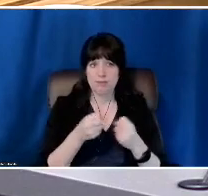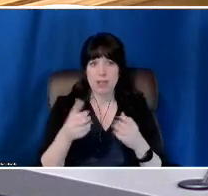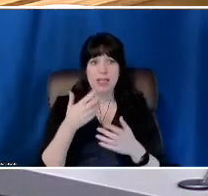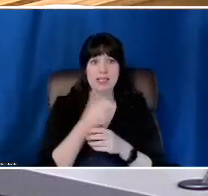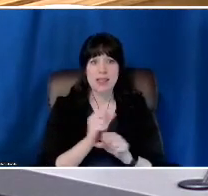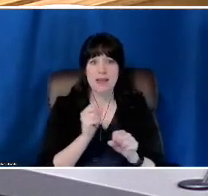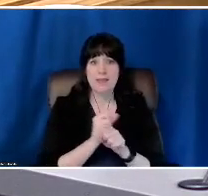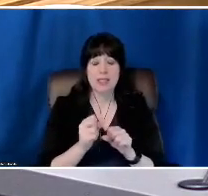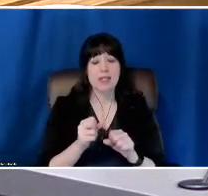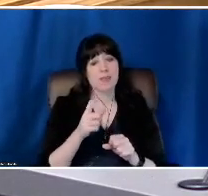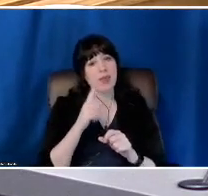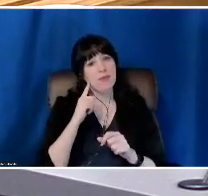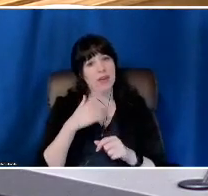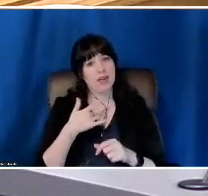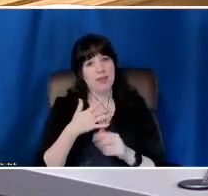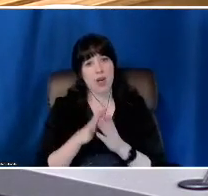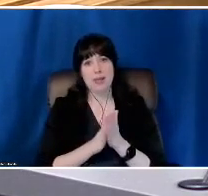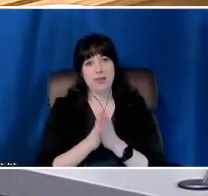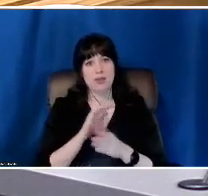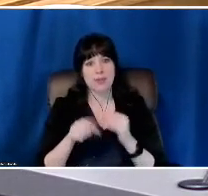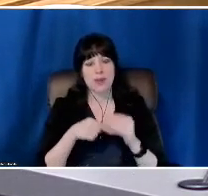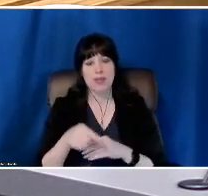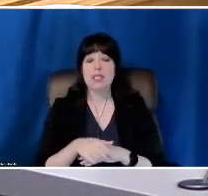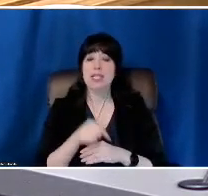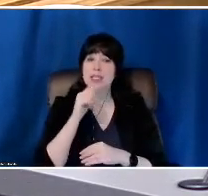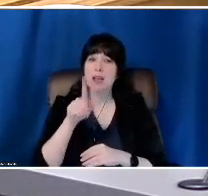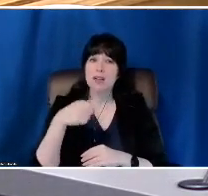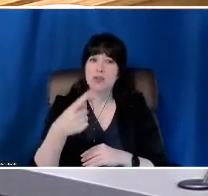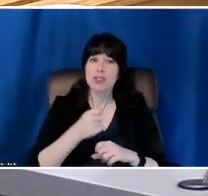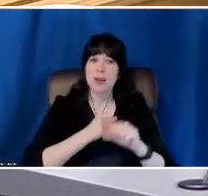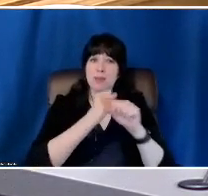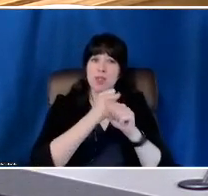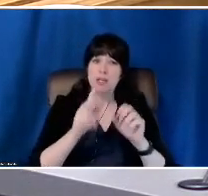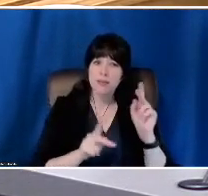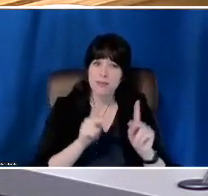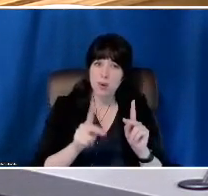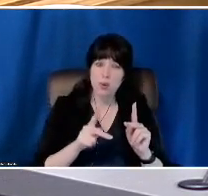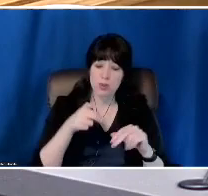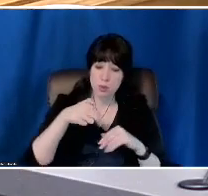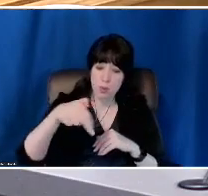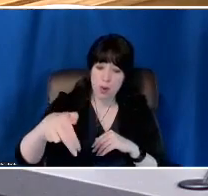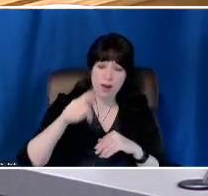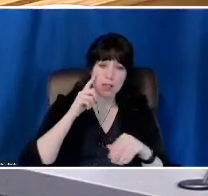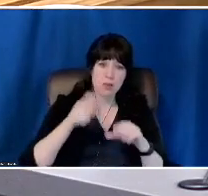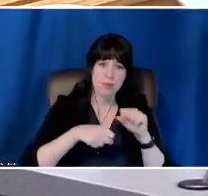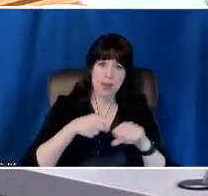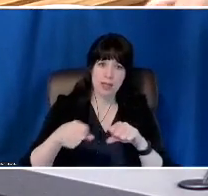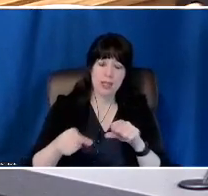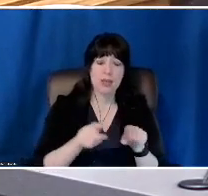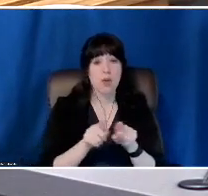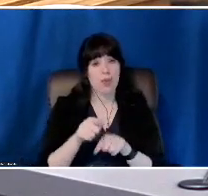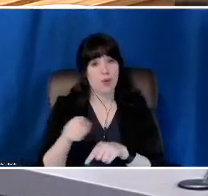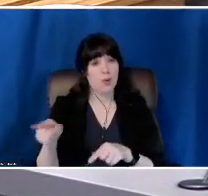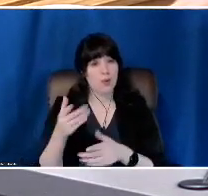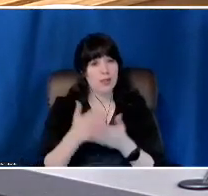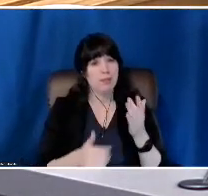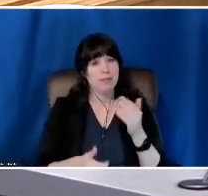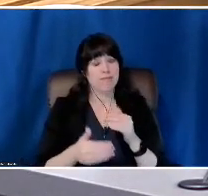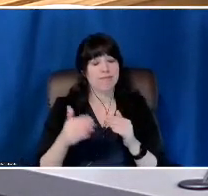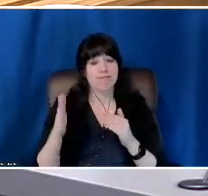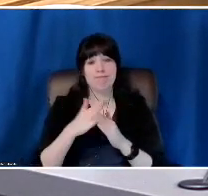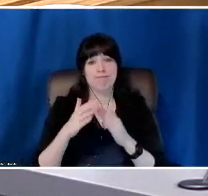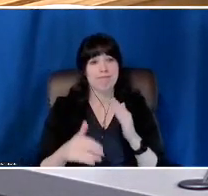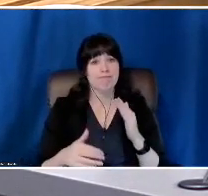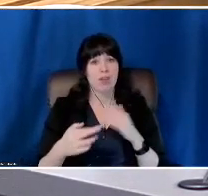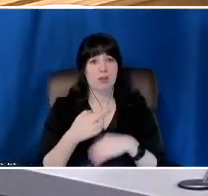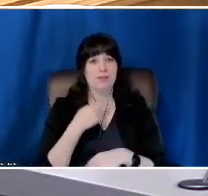about. This is not just about protecting folks who are walking or biking, although they are some of the most at-risk users.